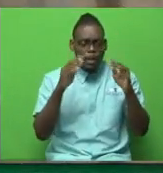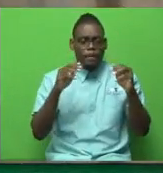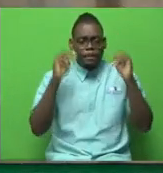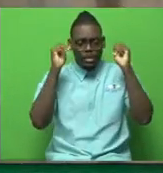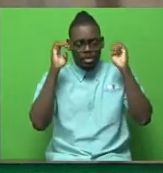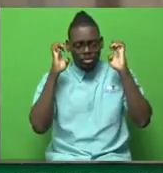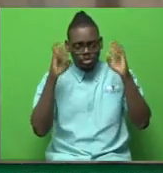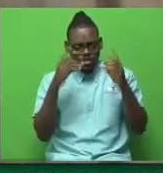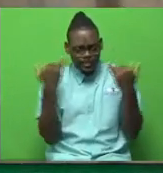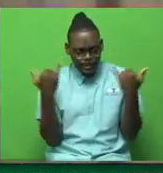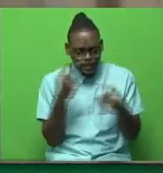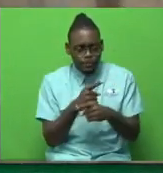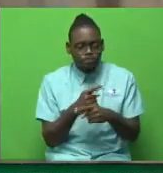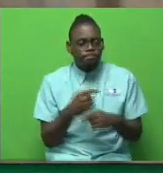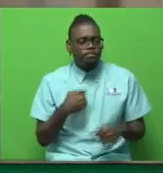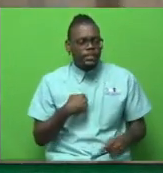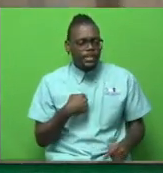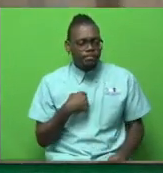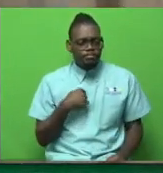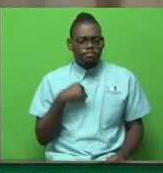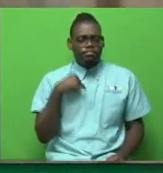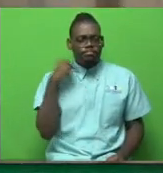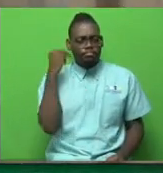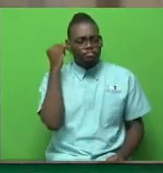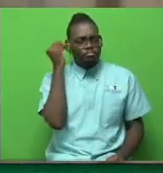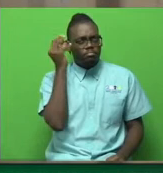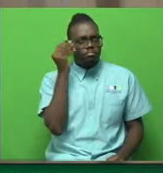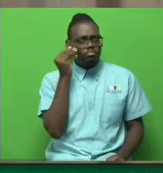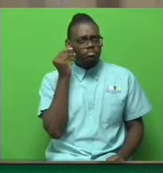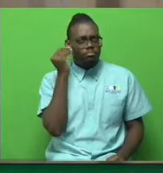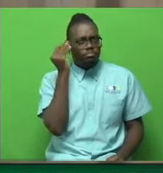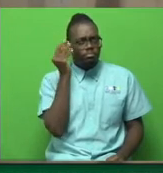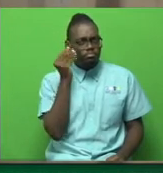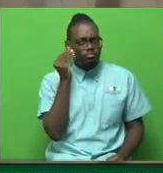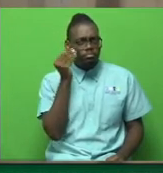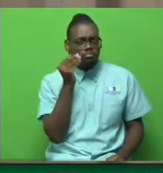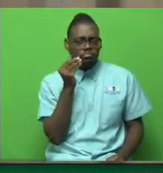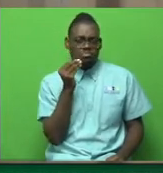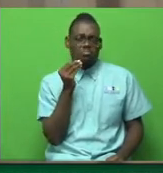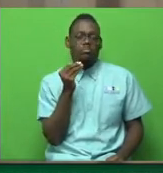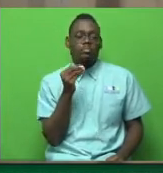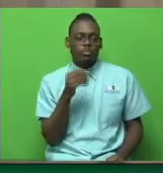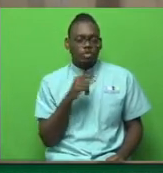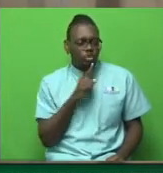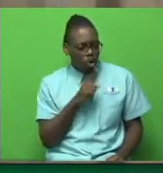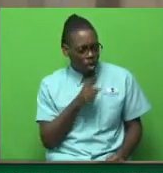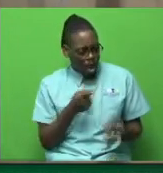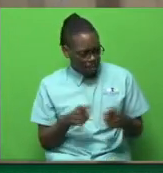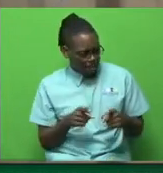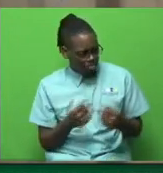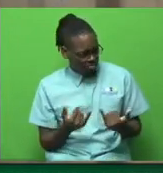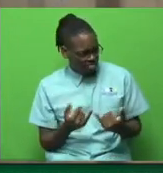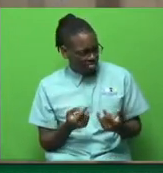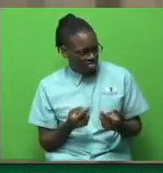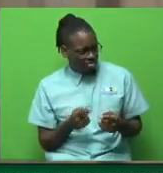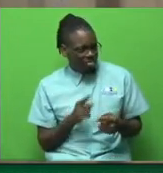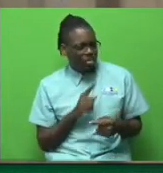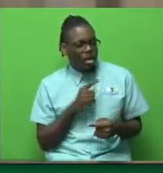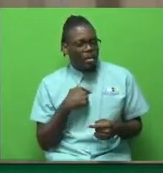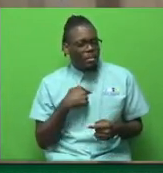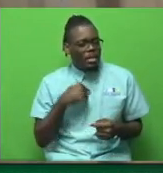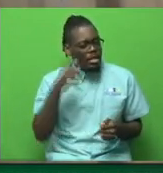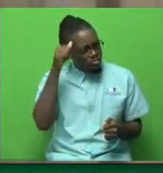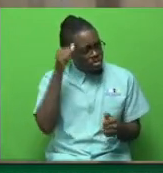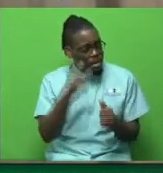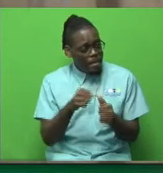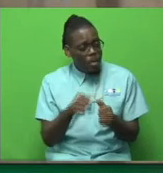take a minute and figure out what is really going on here because I remember early